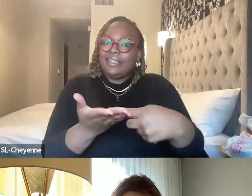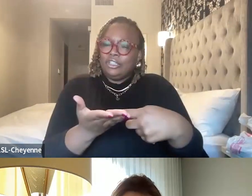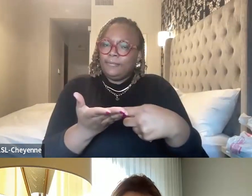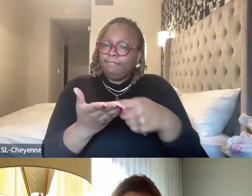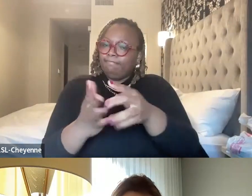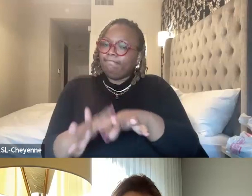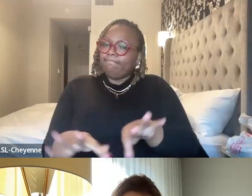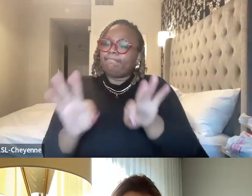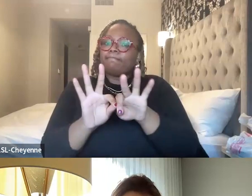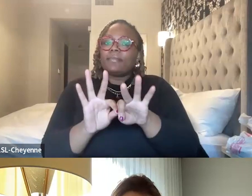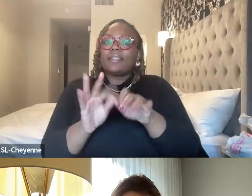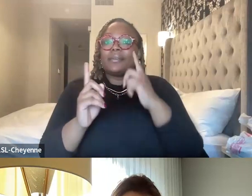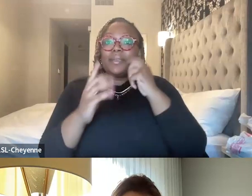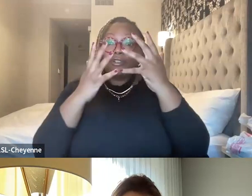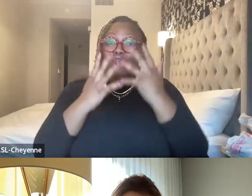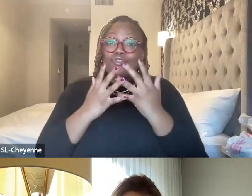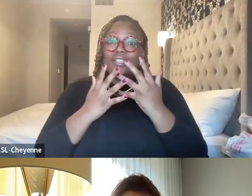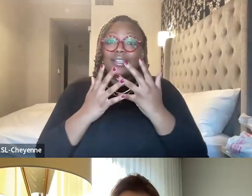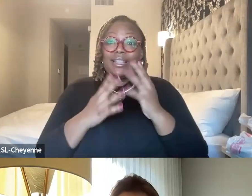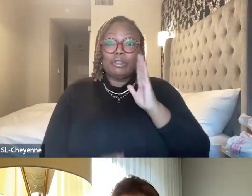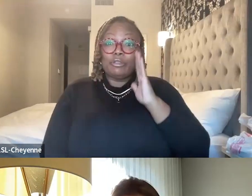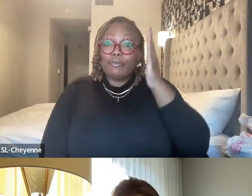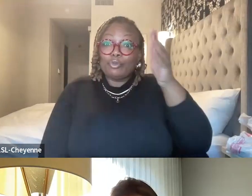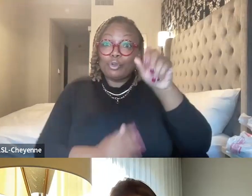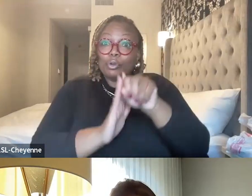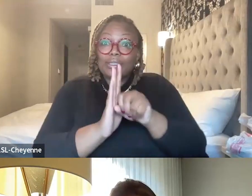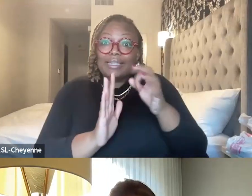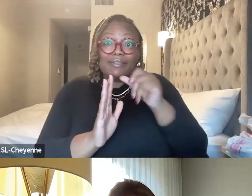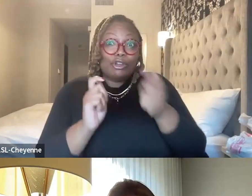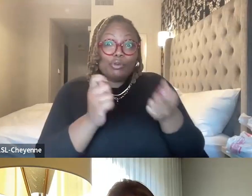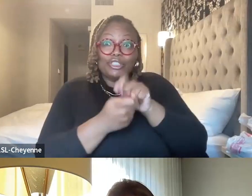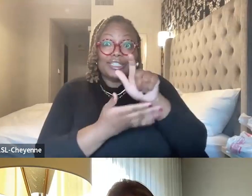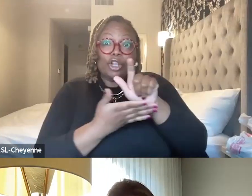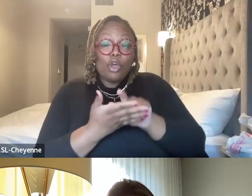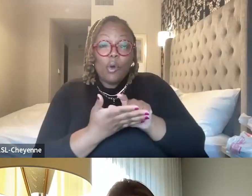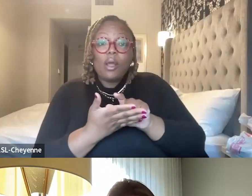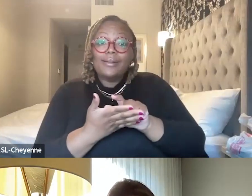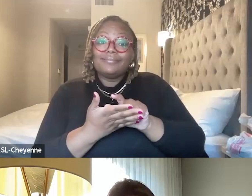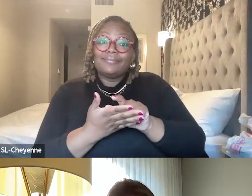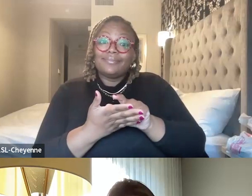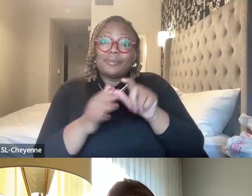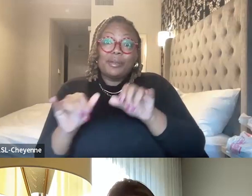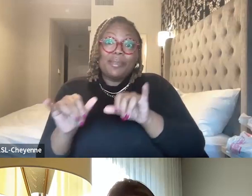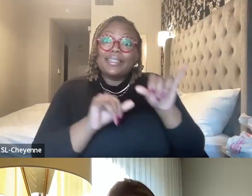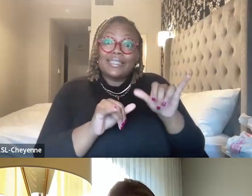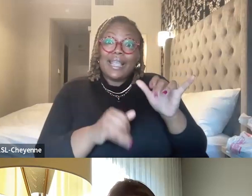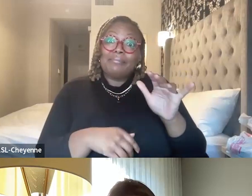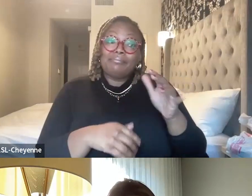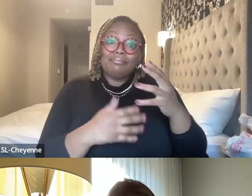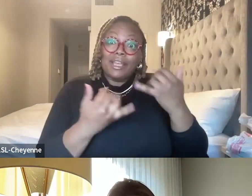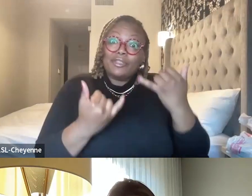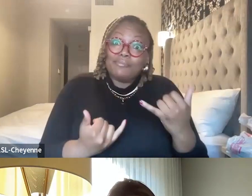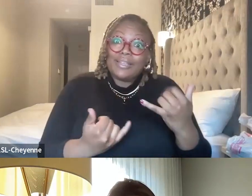Because unfortunately, the future of those states, if they don't change their laws, is the same of the present and past of